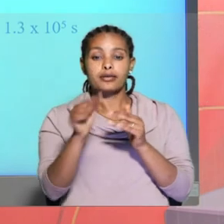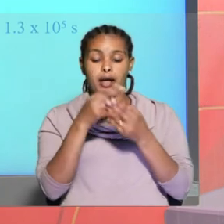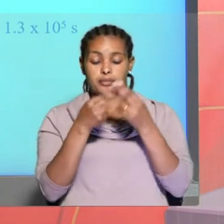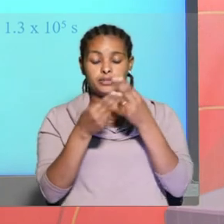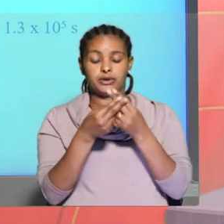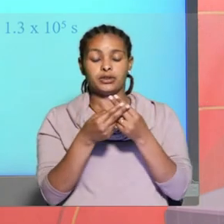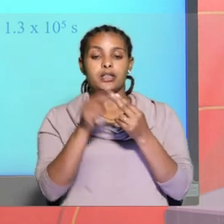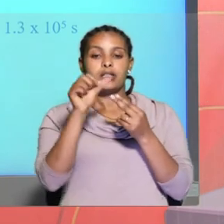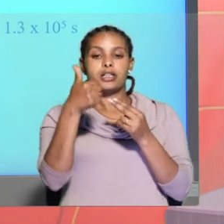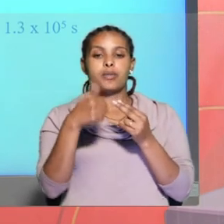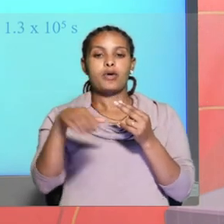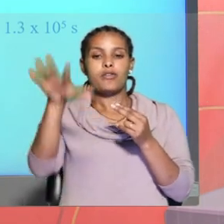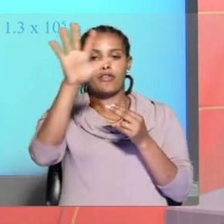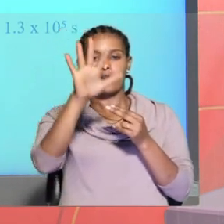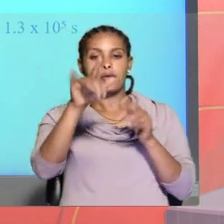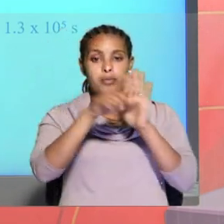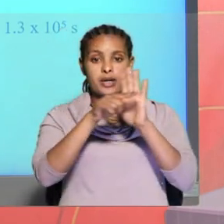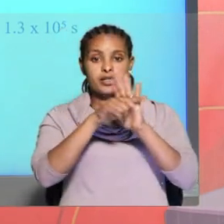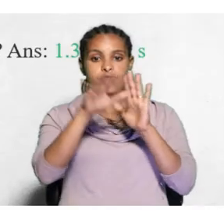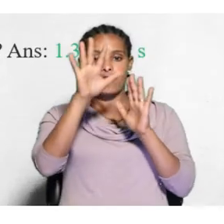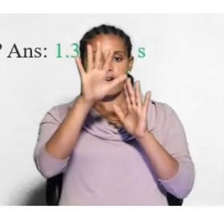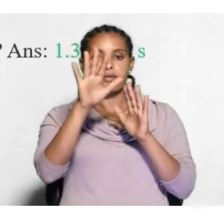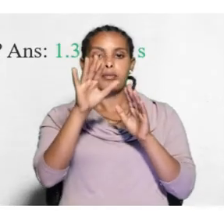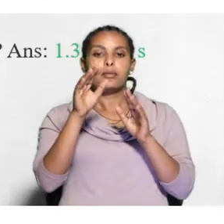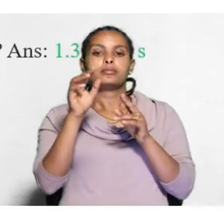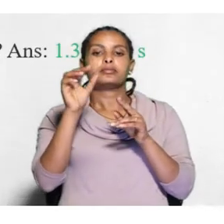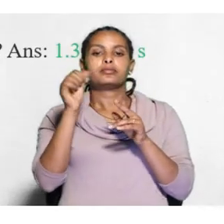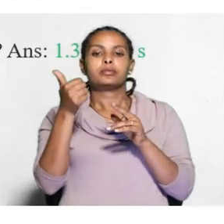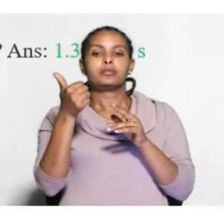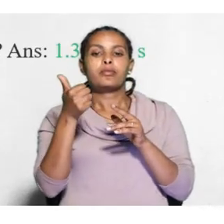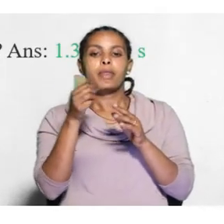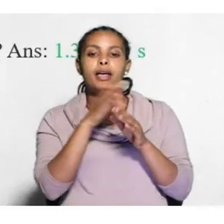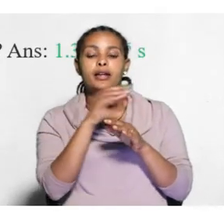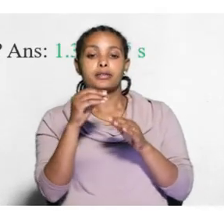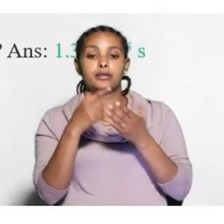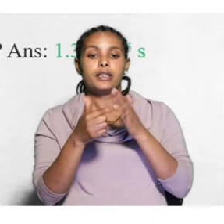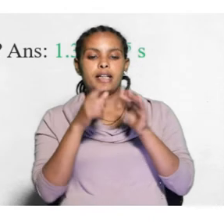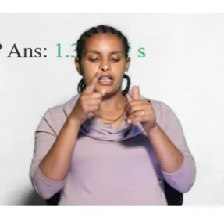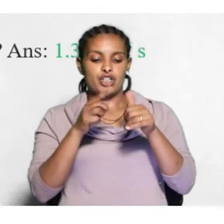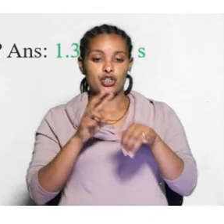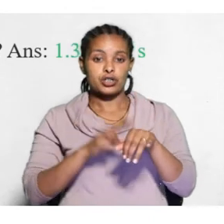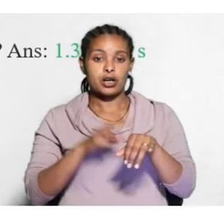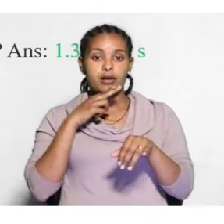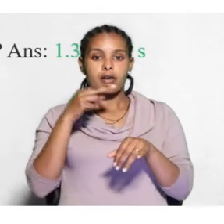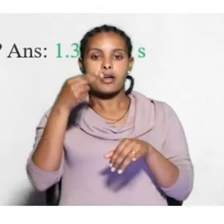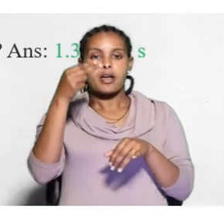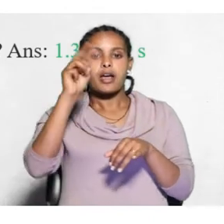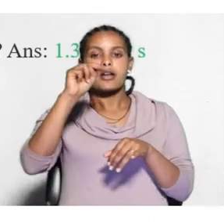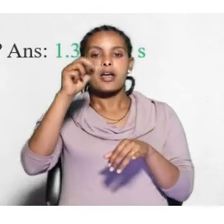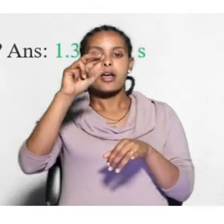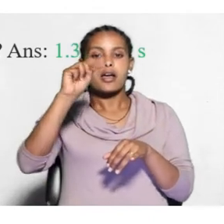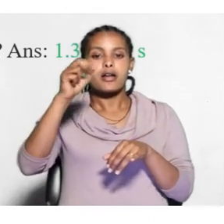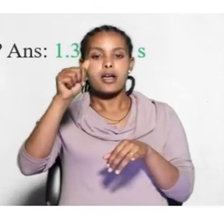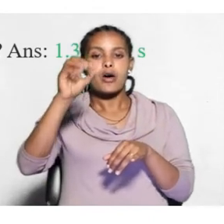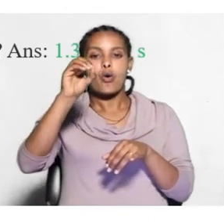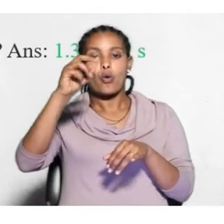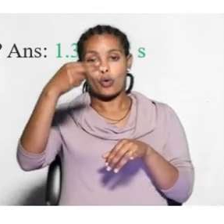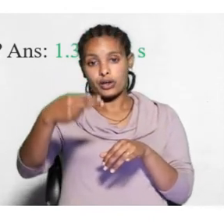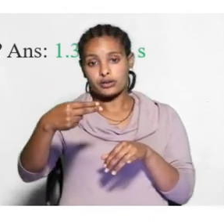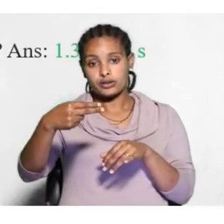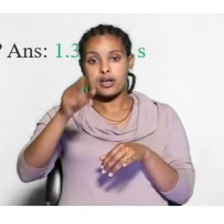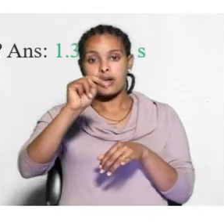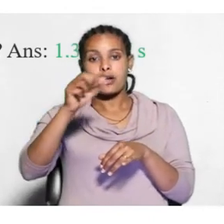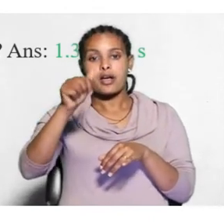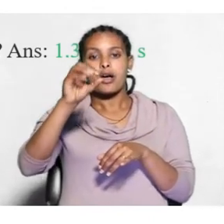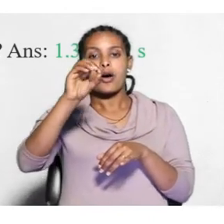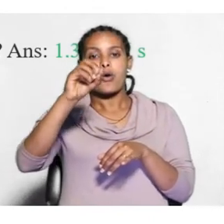minus 5 per second and the initial construction of hydrogen peroxide initial construction and